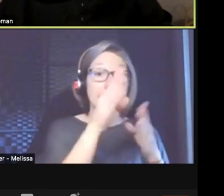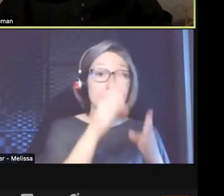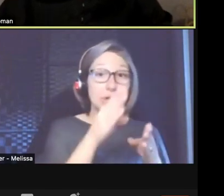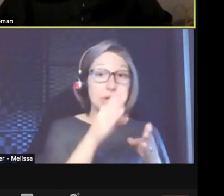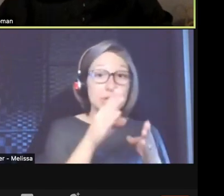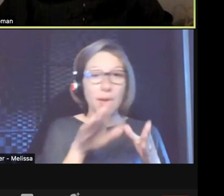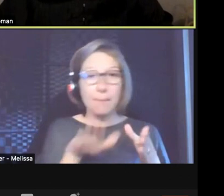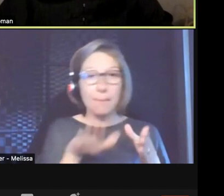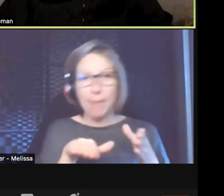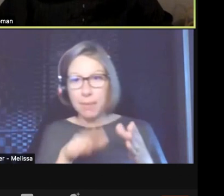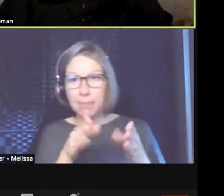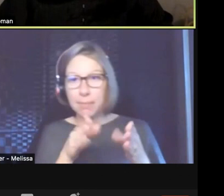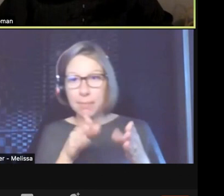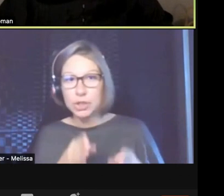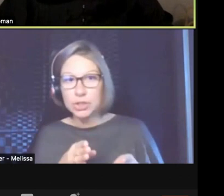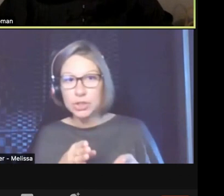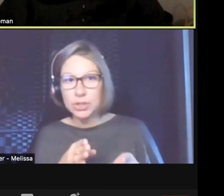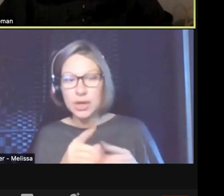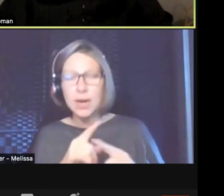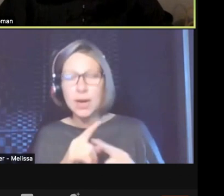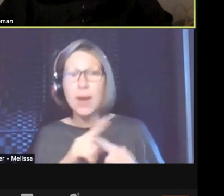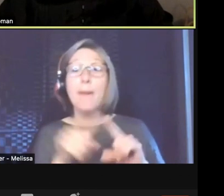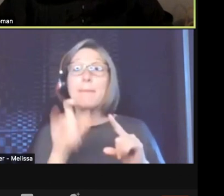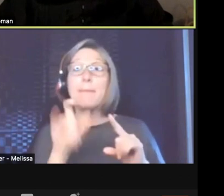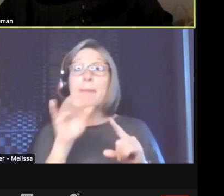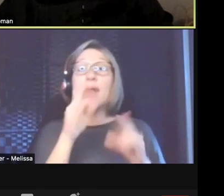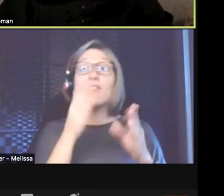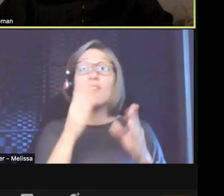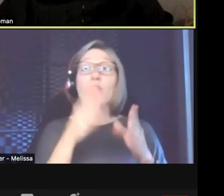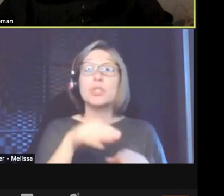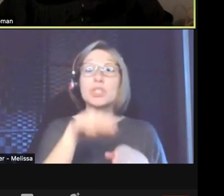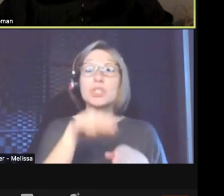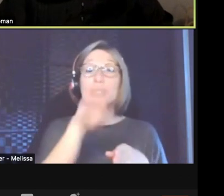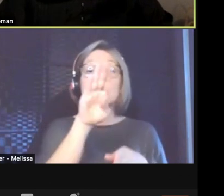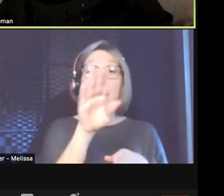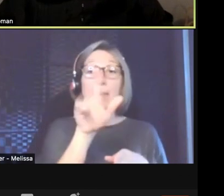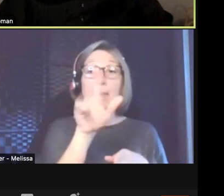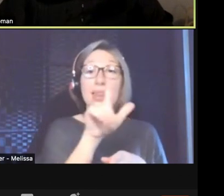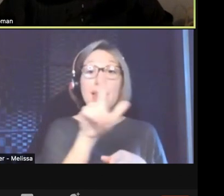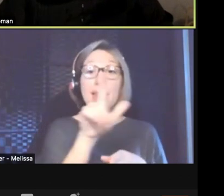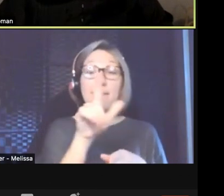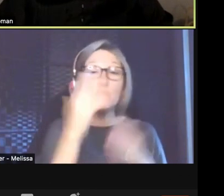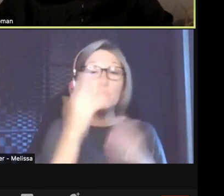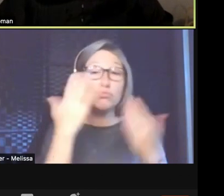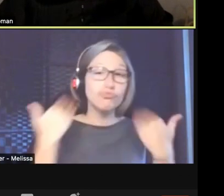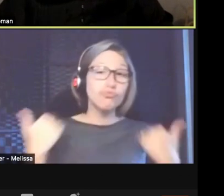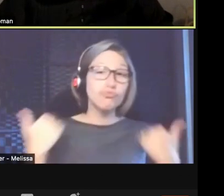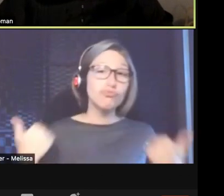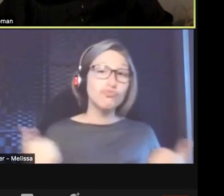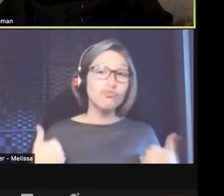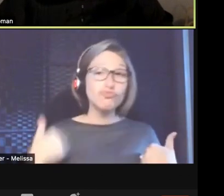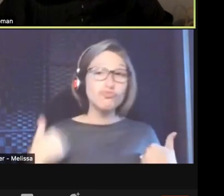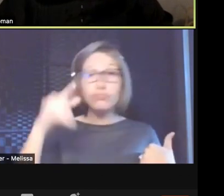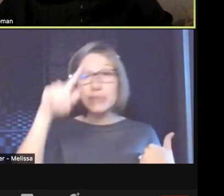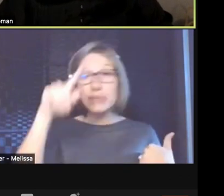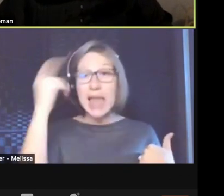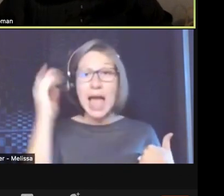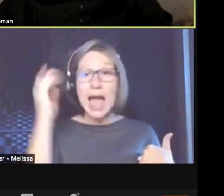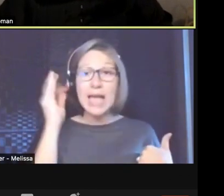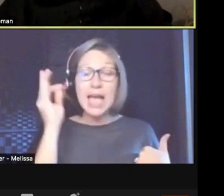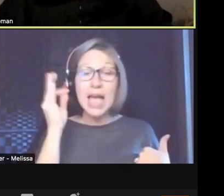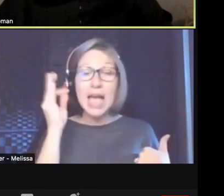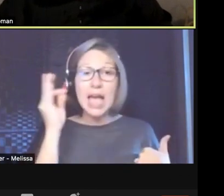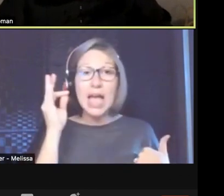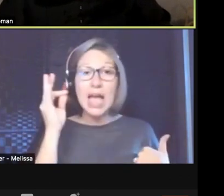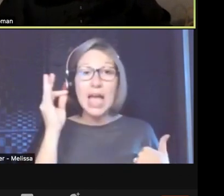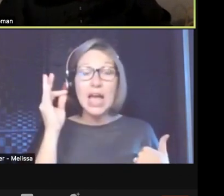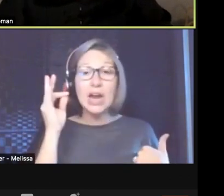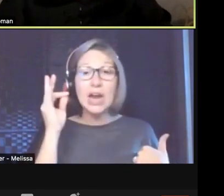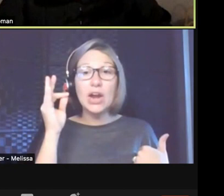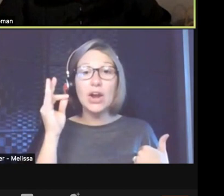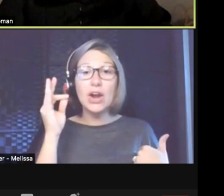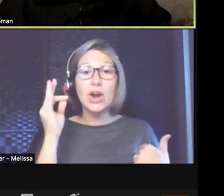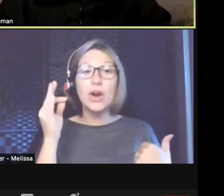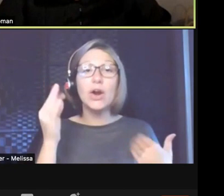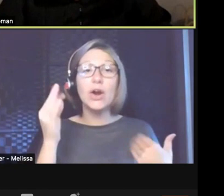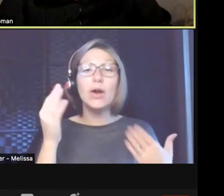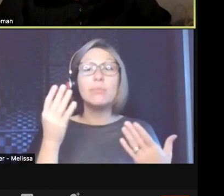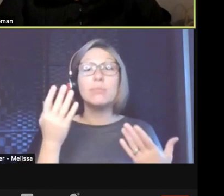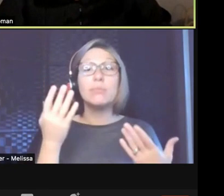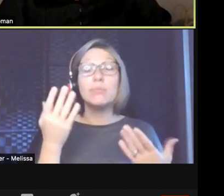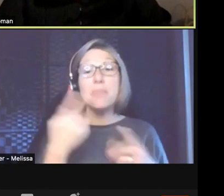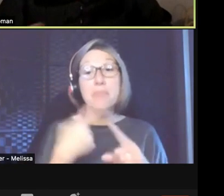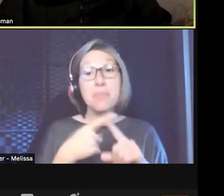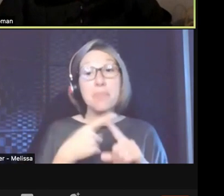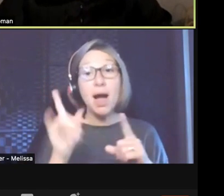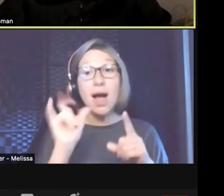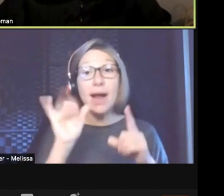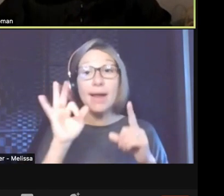right? But if this person at the top left with the long black hair had her hair pulled up and was wearing like a floppy hat, would I still know it was her?